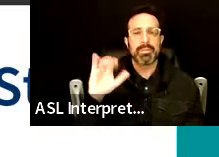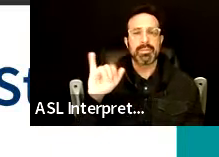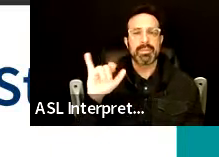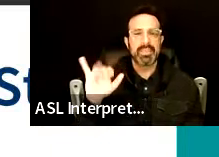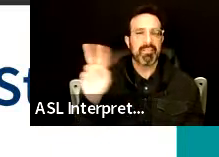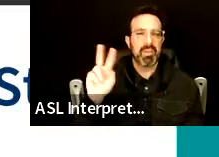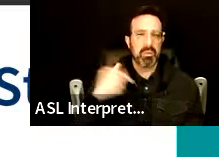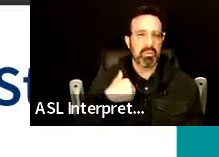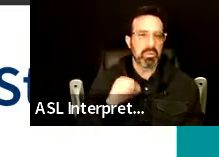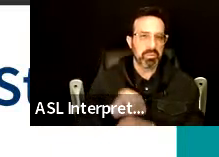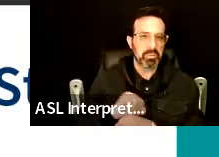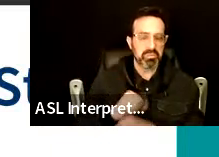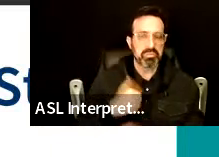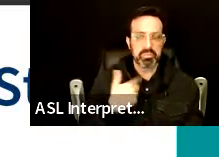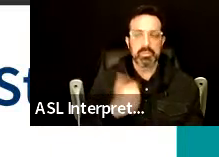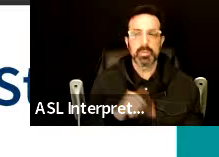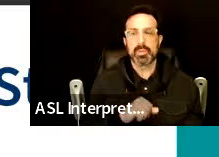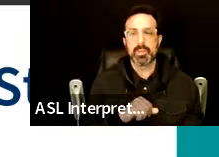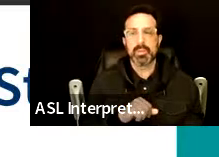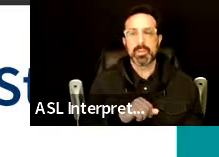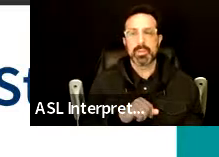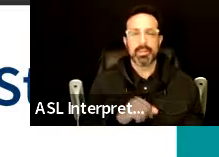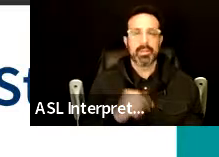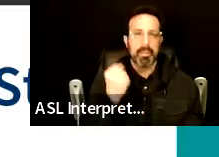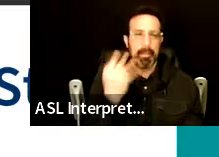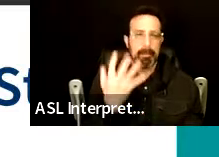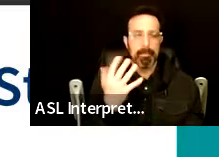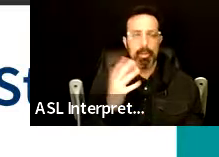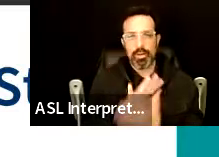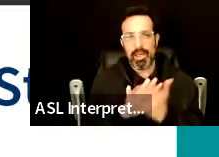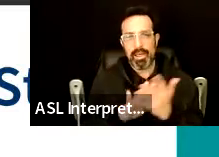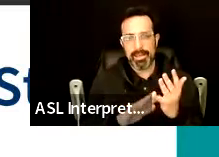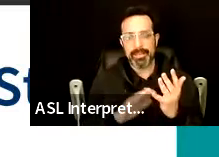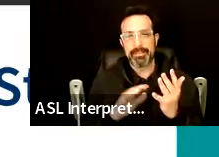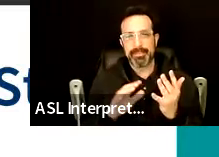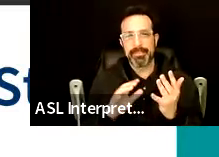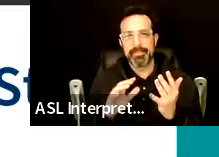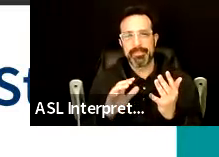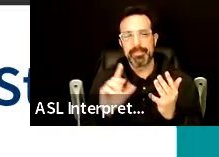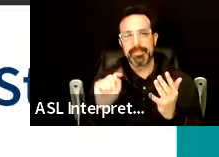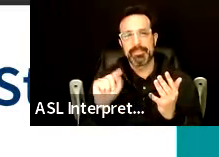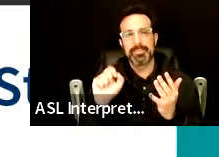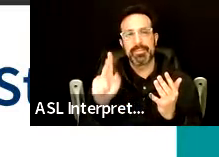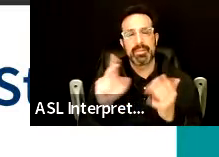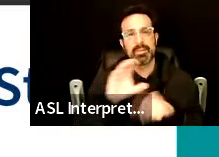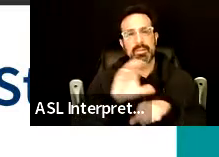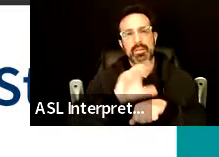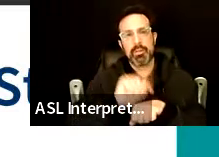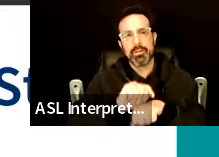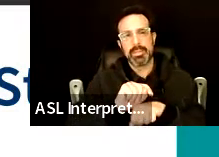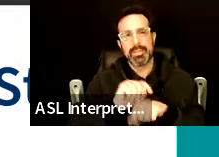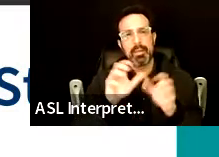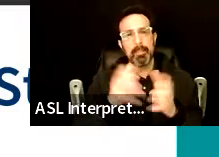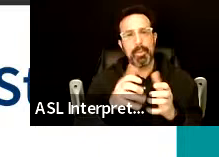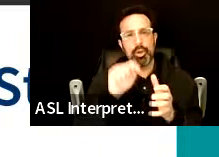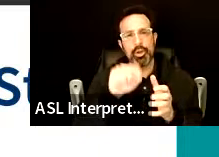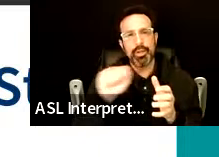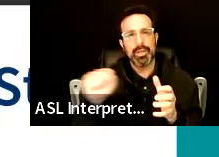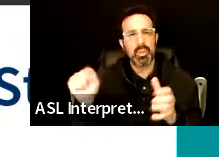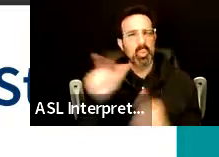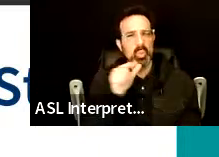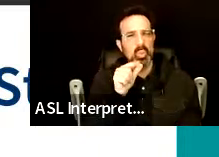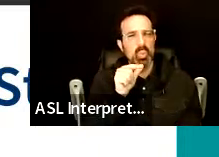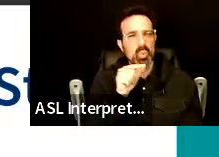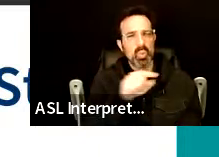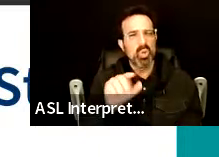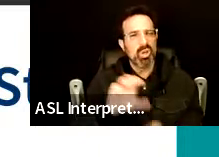So I was multitasking, I may have missed it. The consulting parties, who are the